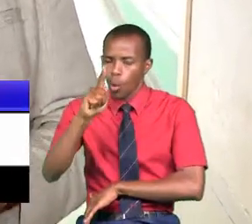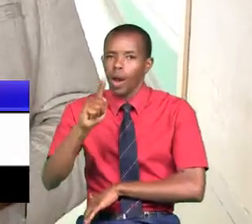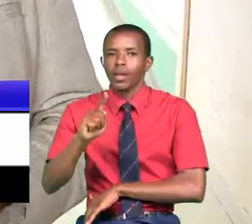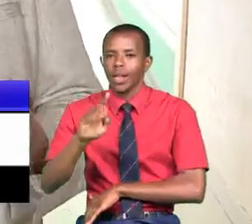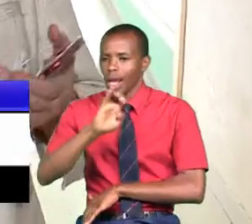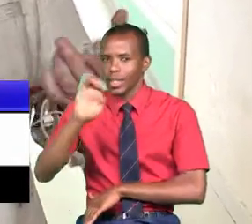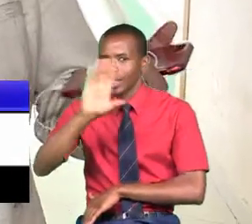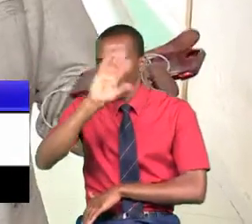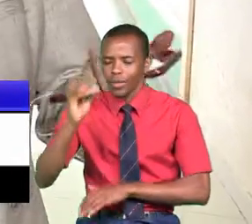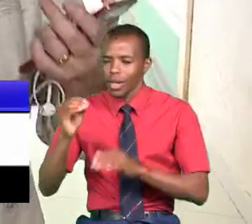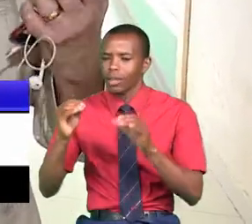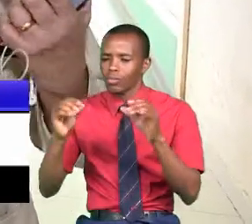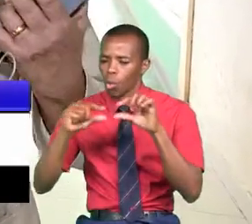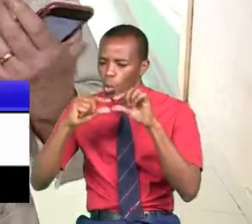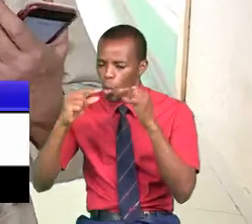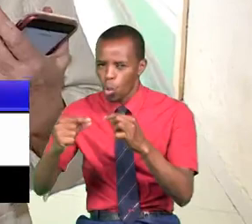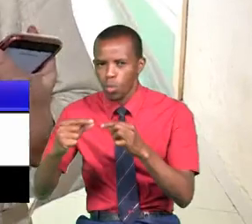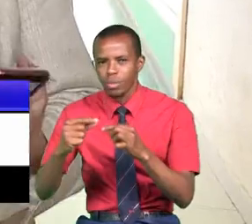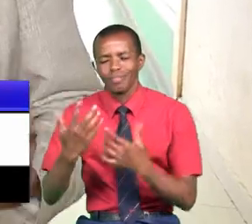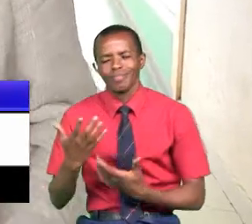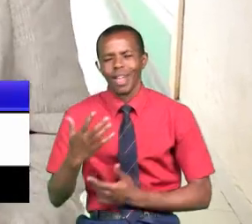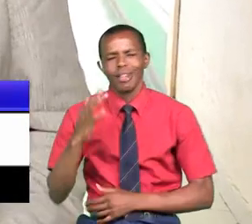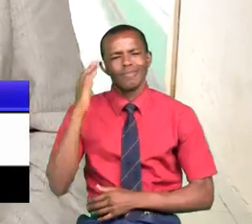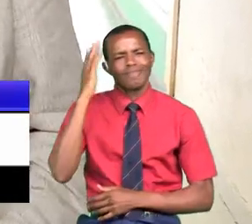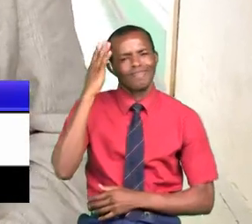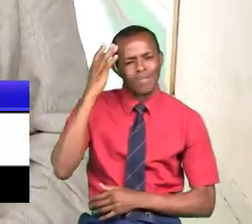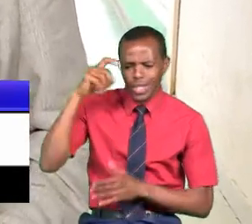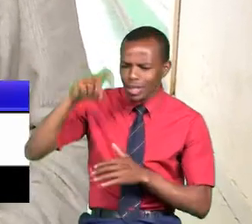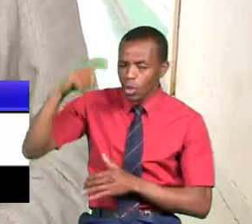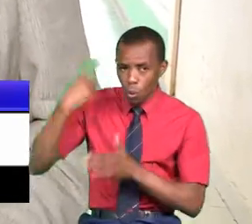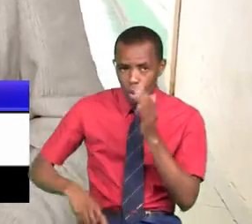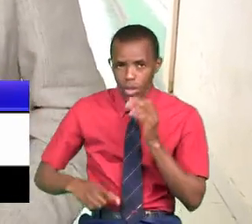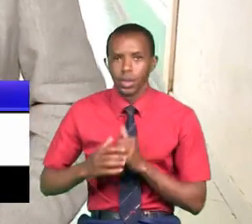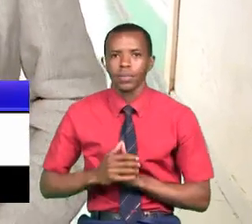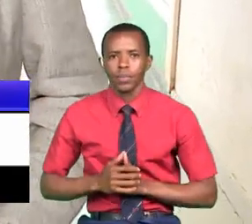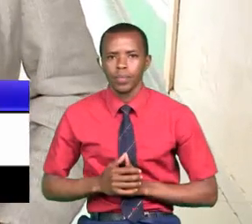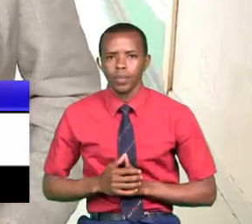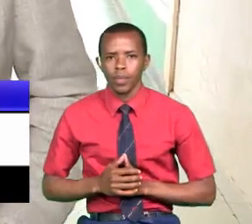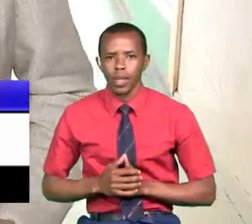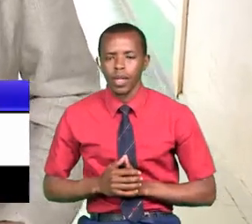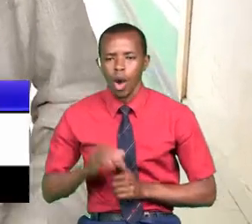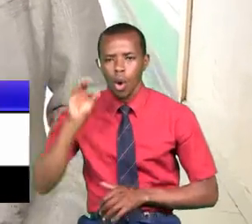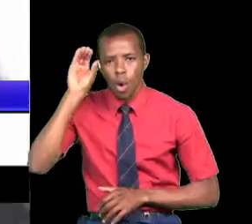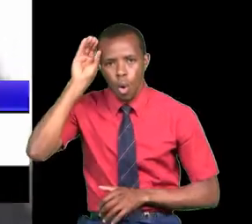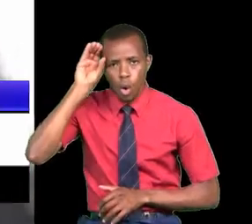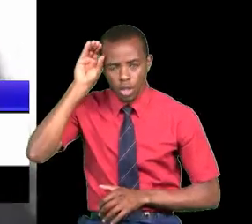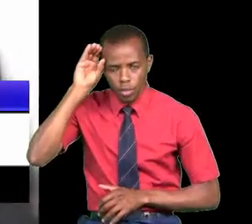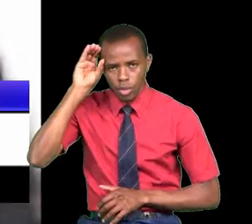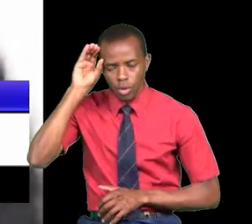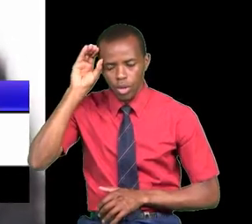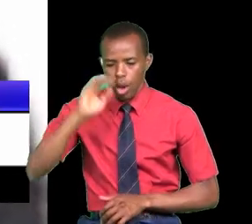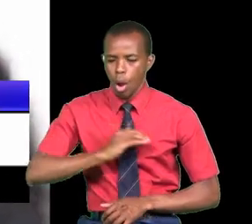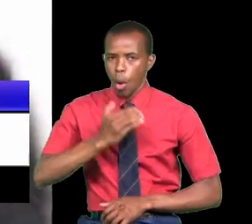Mm-hmm. And they were doing kind of thinking what is really needed. So that was the kind of the concept of Pumwani.